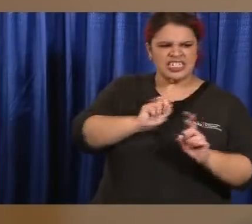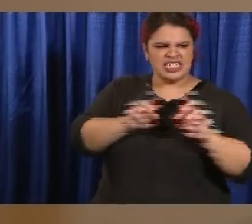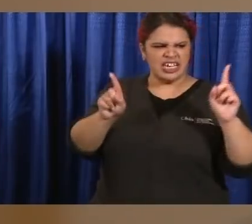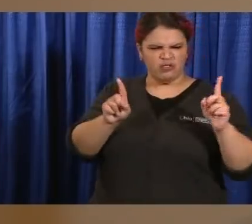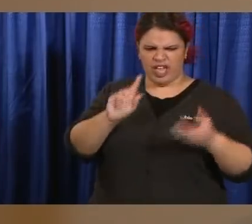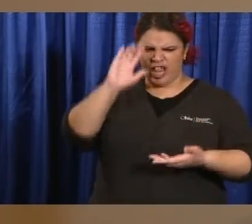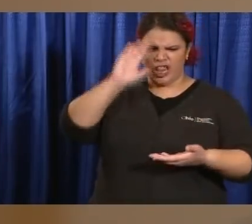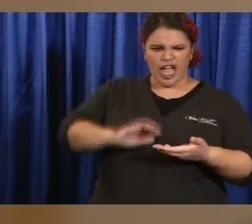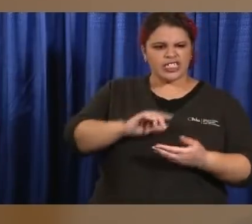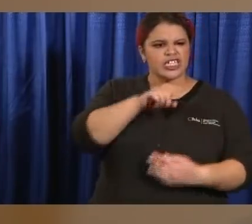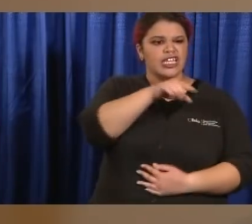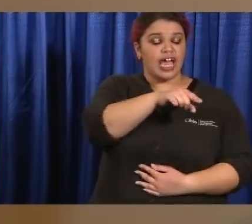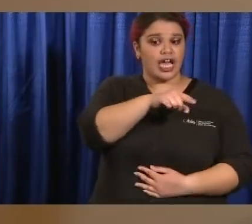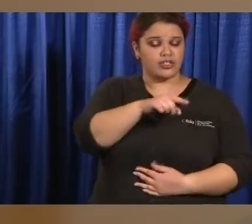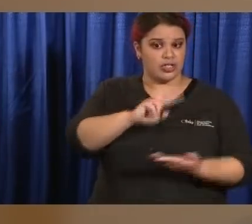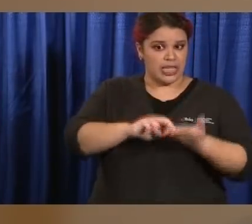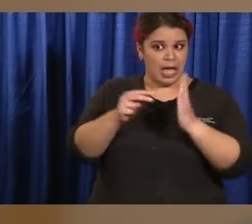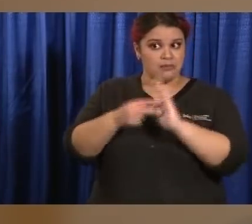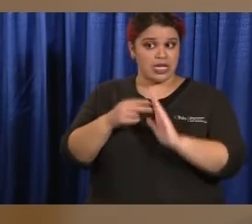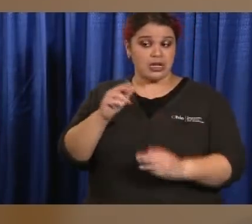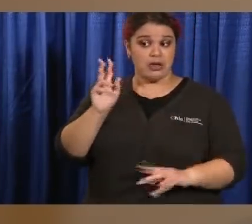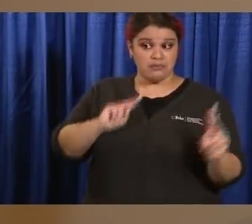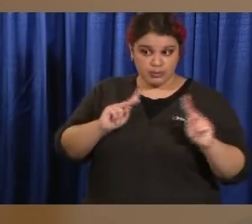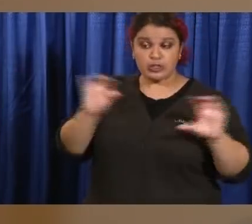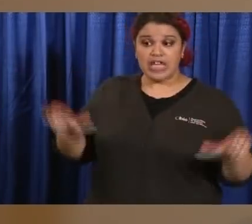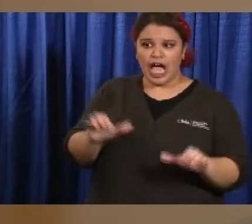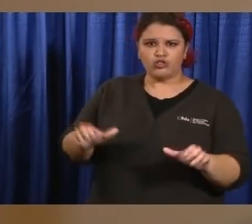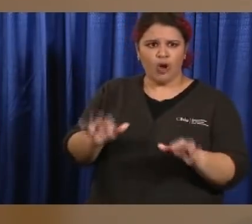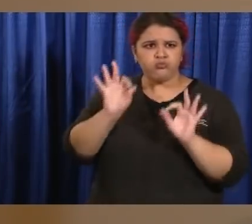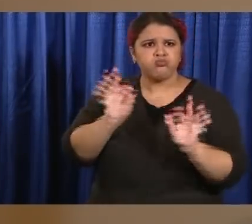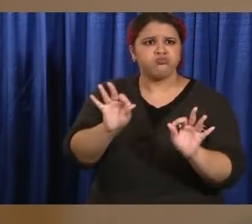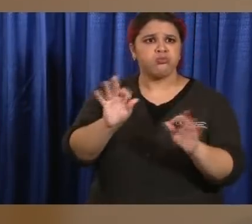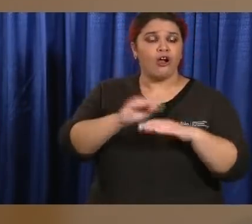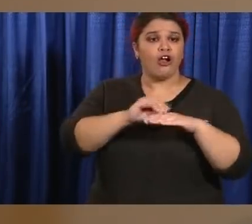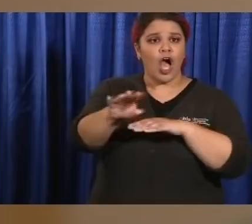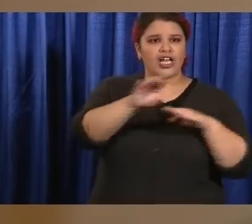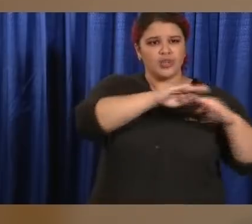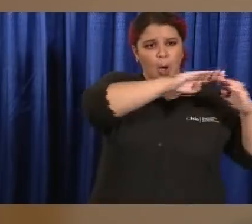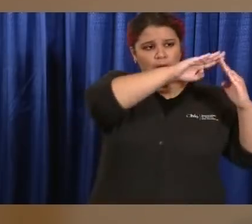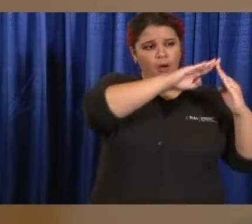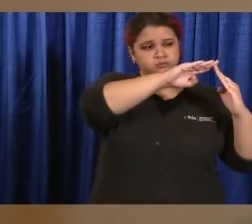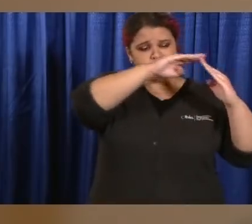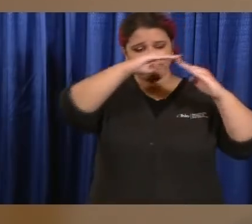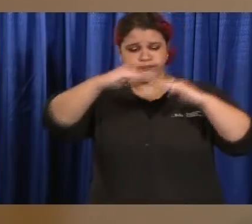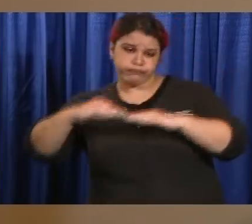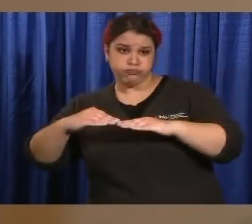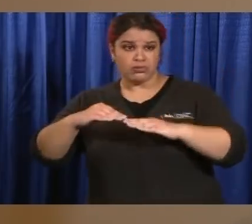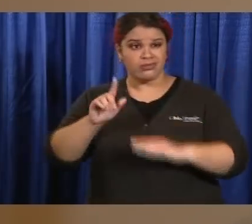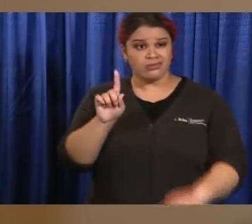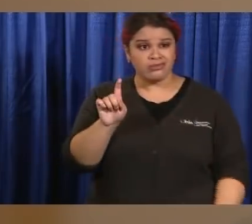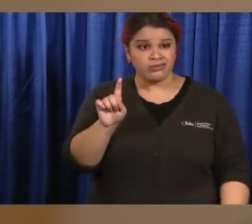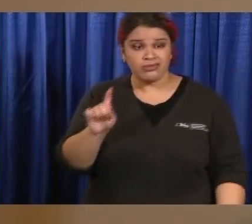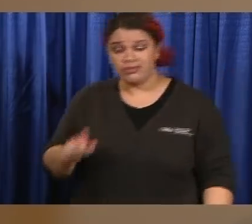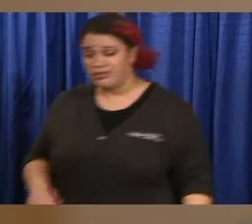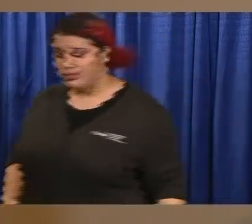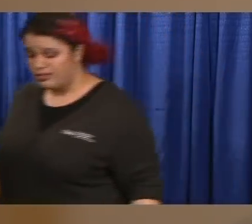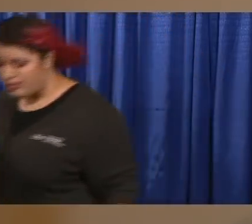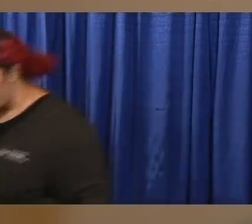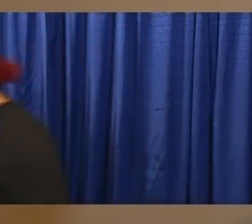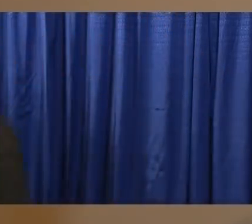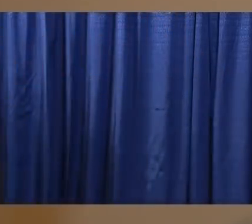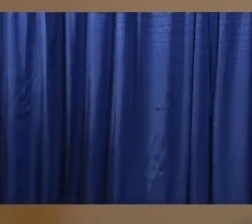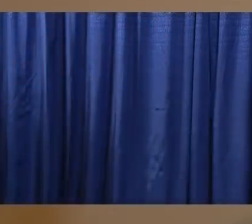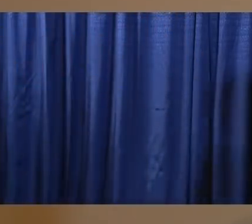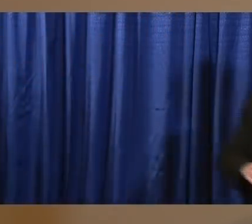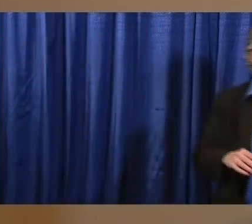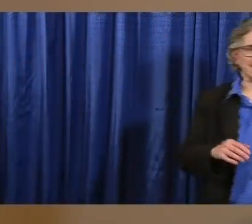curve? Well, a lot of our data, once again, is limited by the testing we're doing. So it could be very complicated.